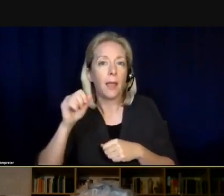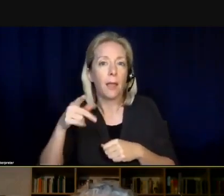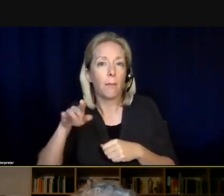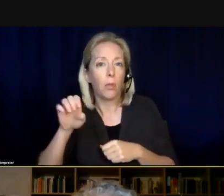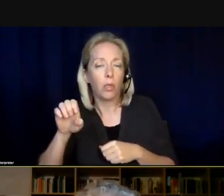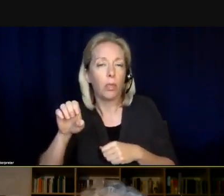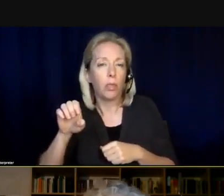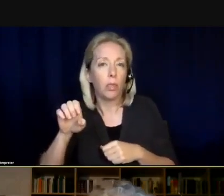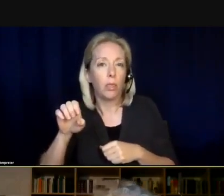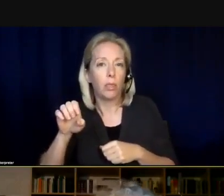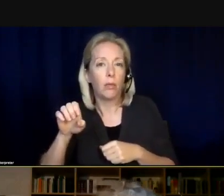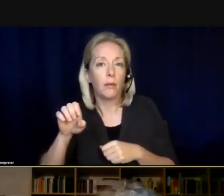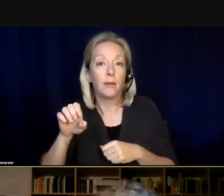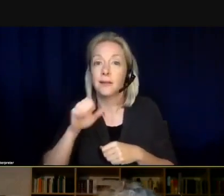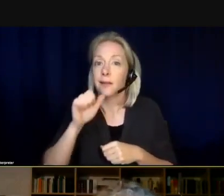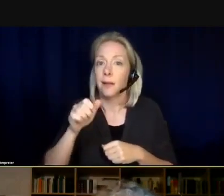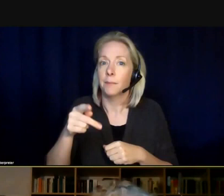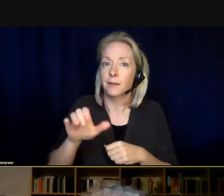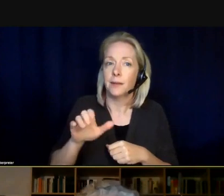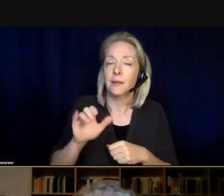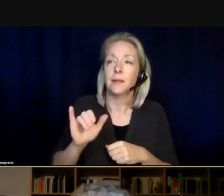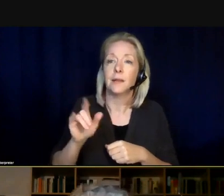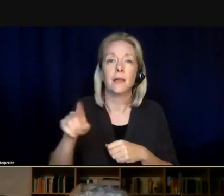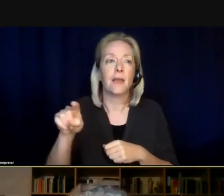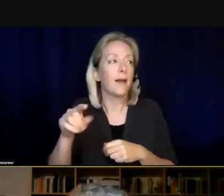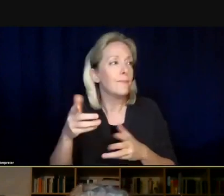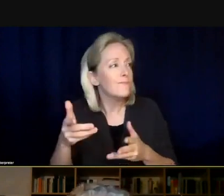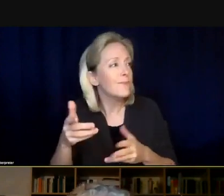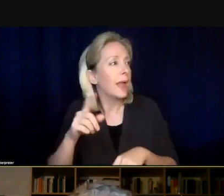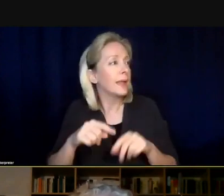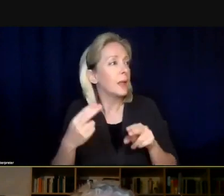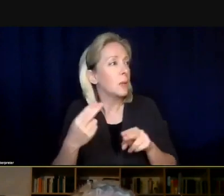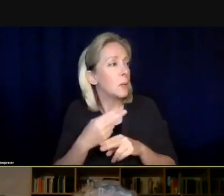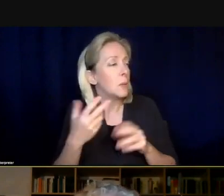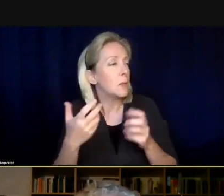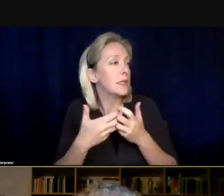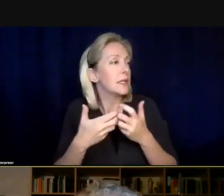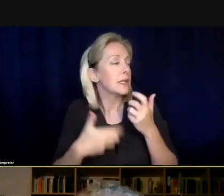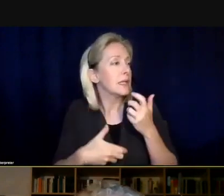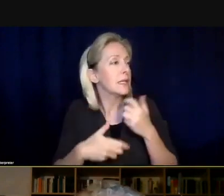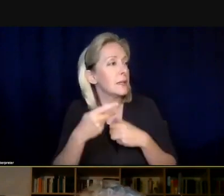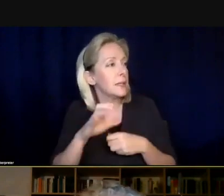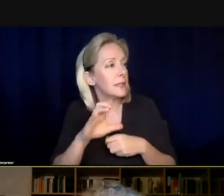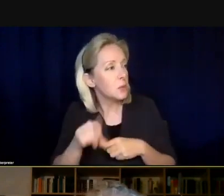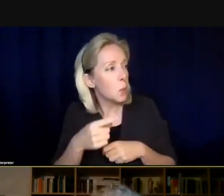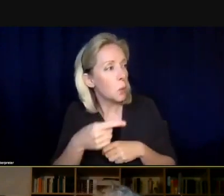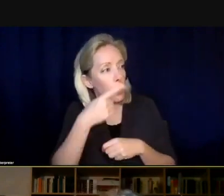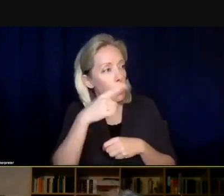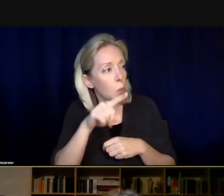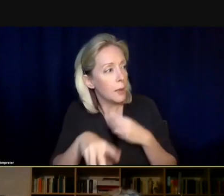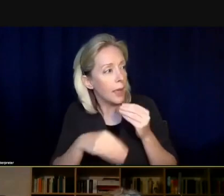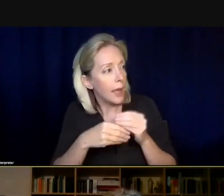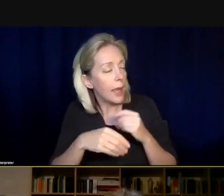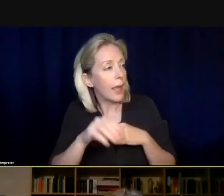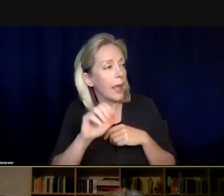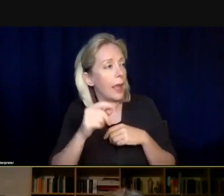Mac instead of a PC, and they couldn't use our products because all of our products were PC-based.